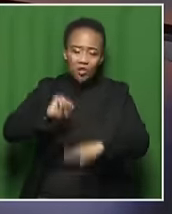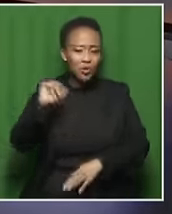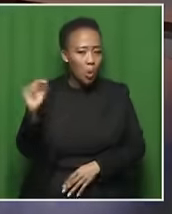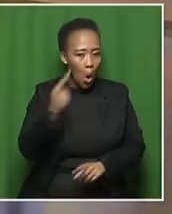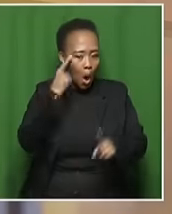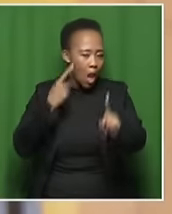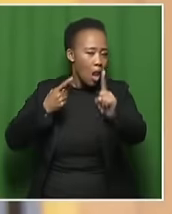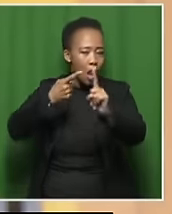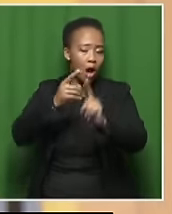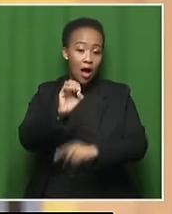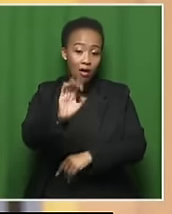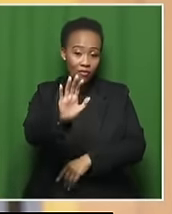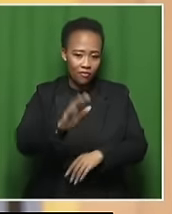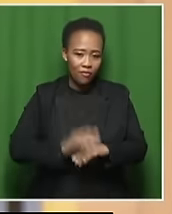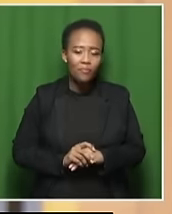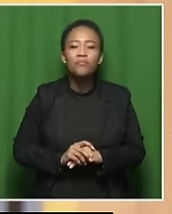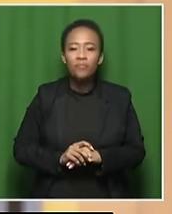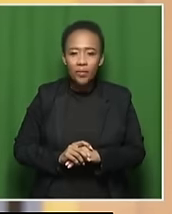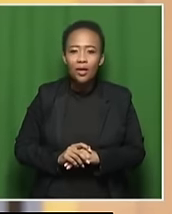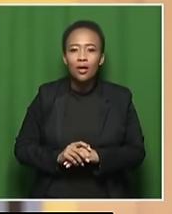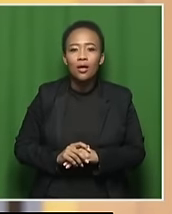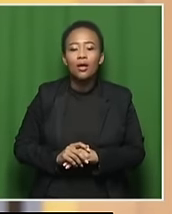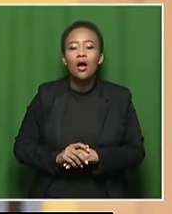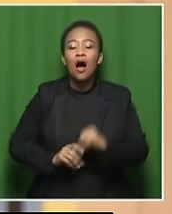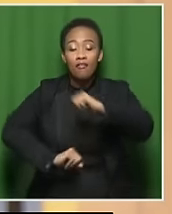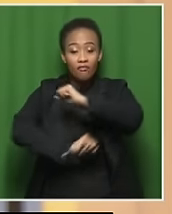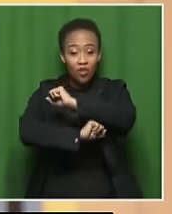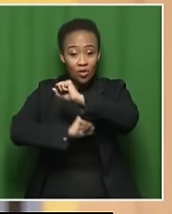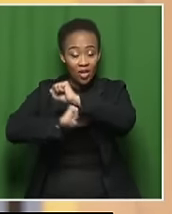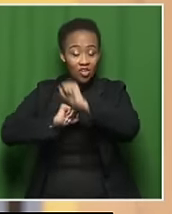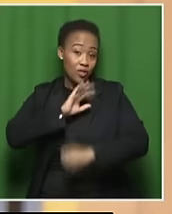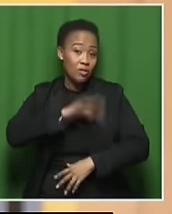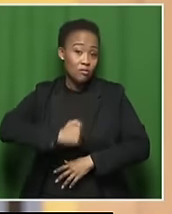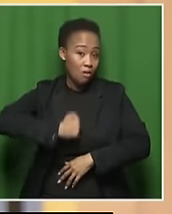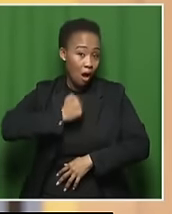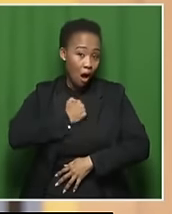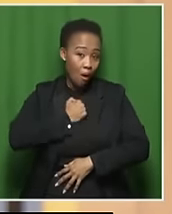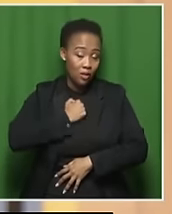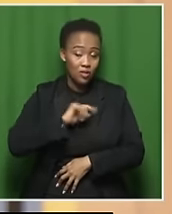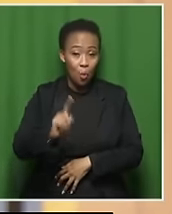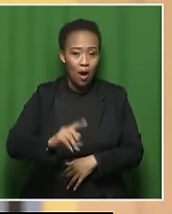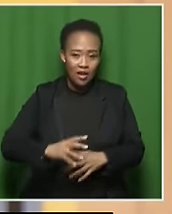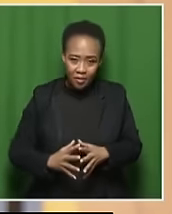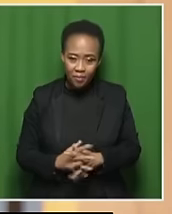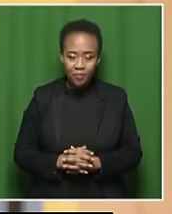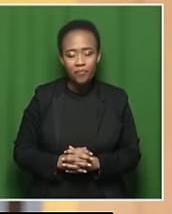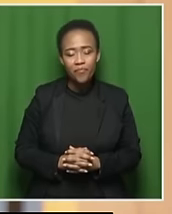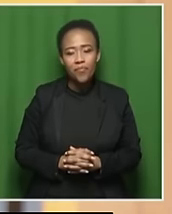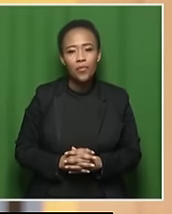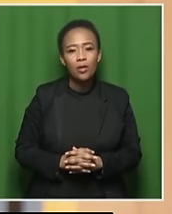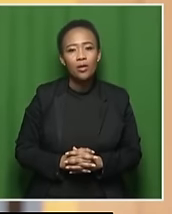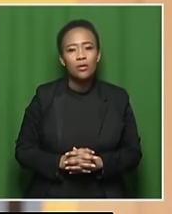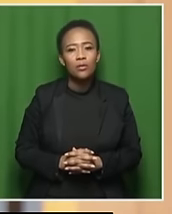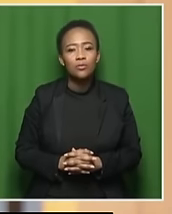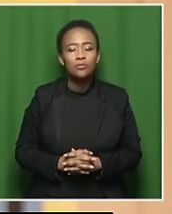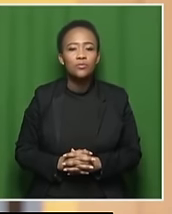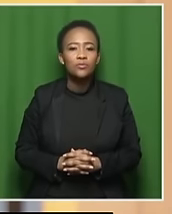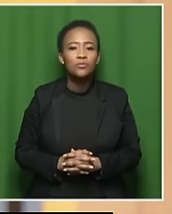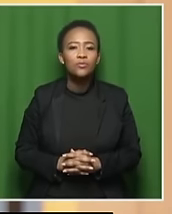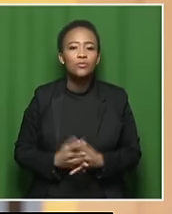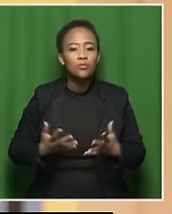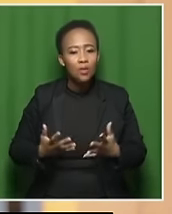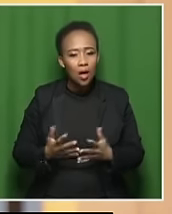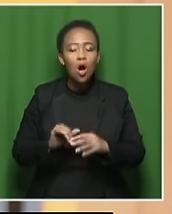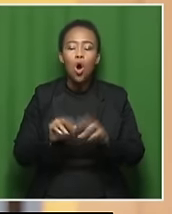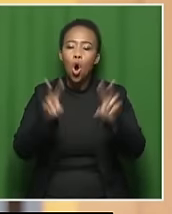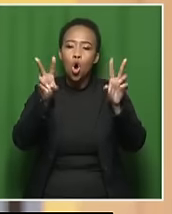basic foundation of Patriotic Alliance was based on a quote by Amilcar